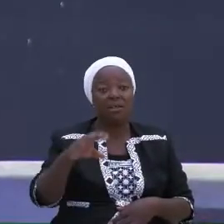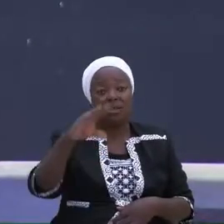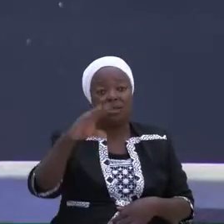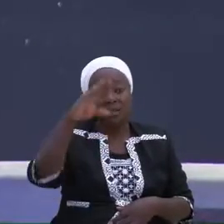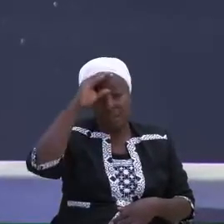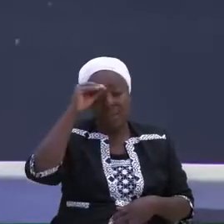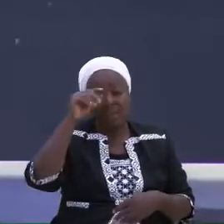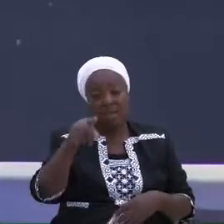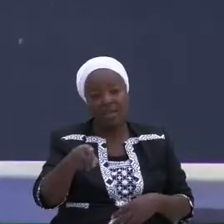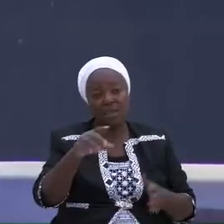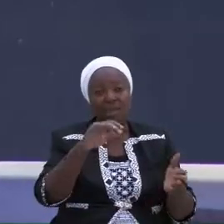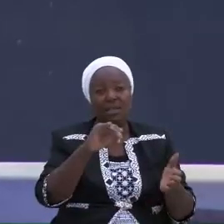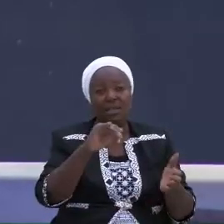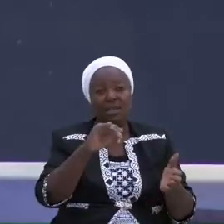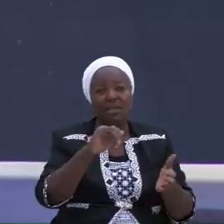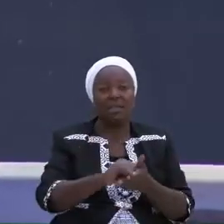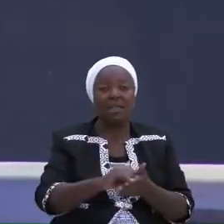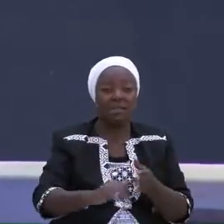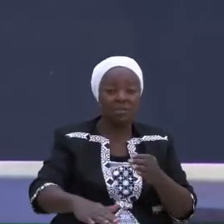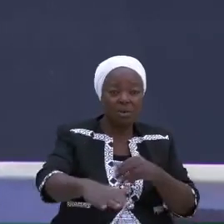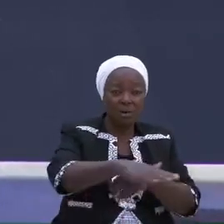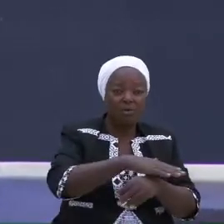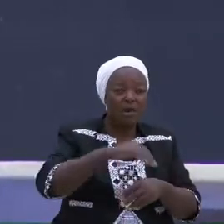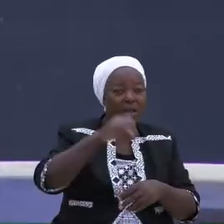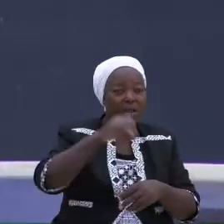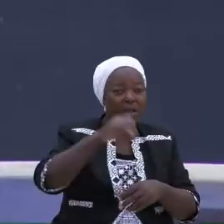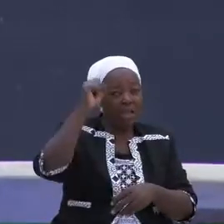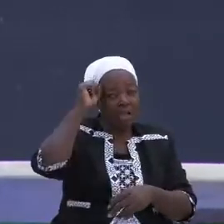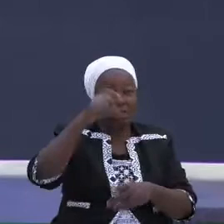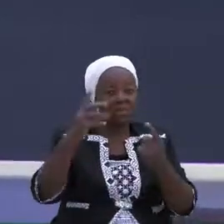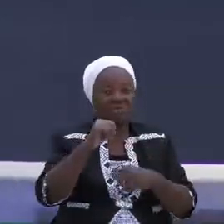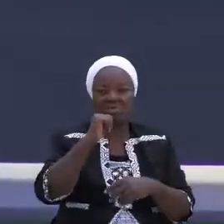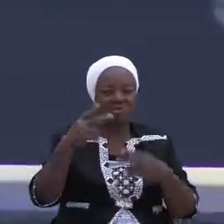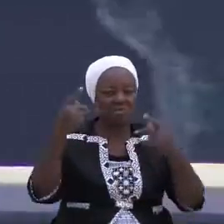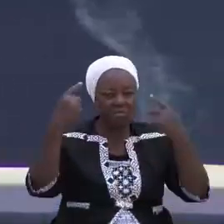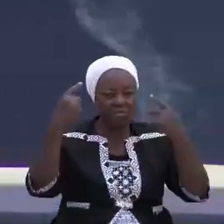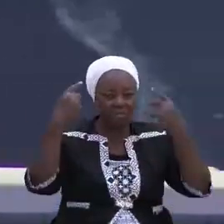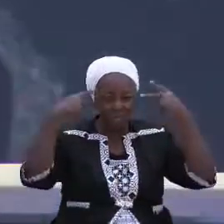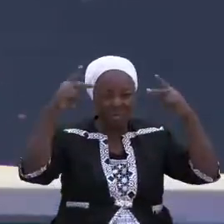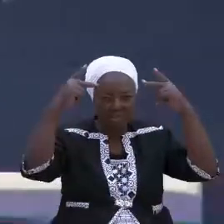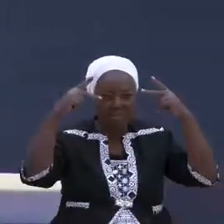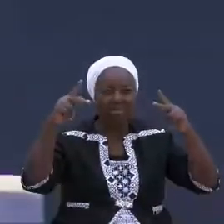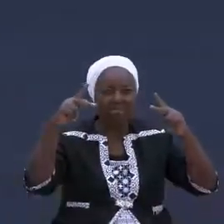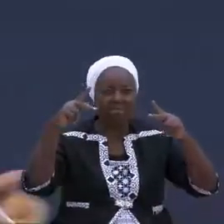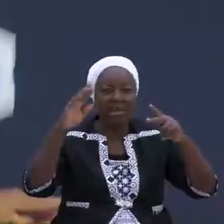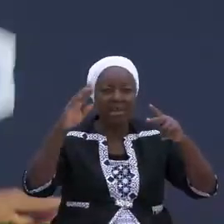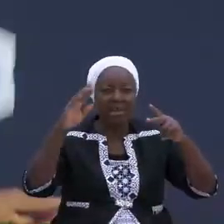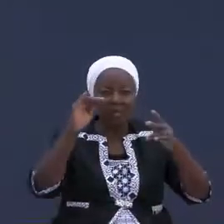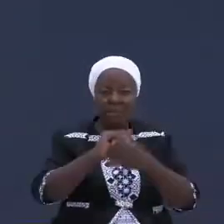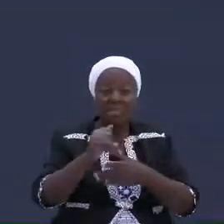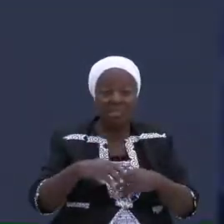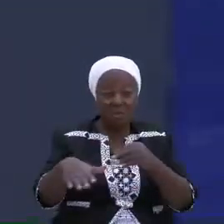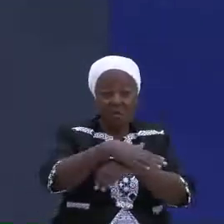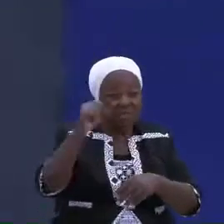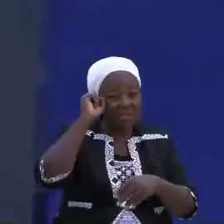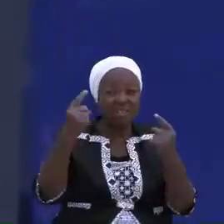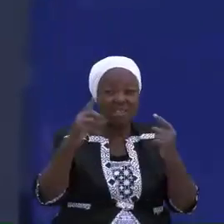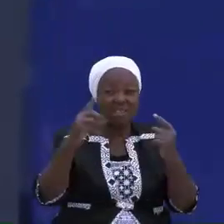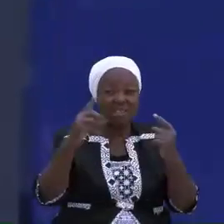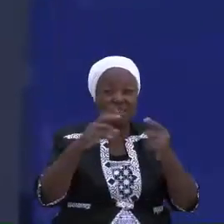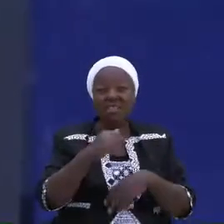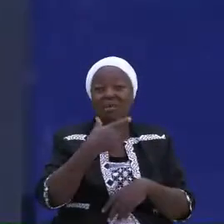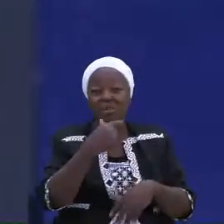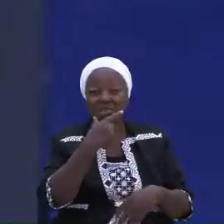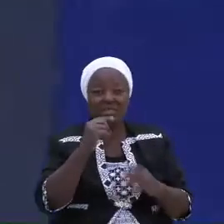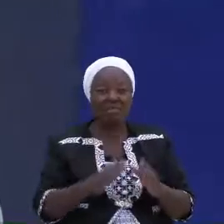the sea that was the pretender that one is a hypocrite that one is saying i am good but his conscience knows